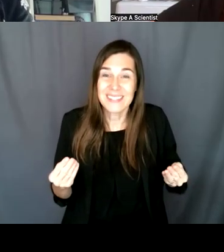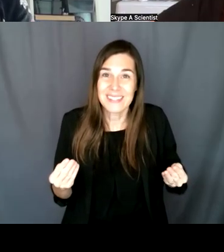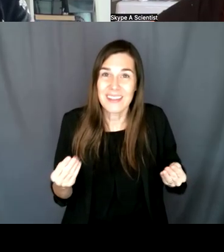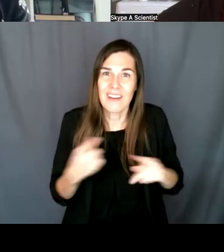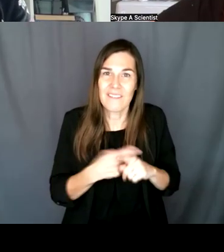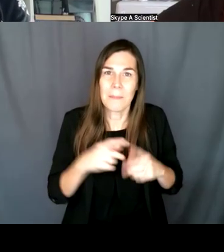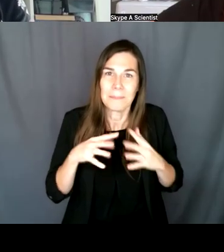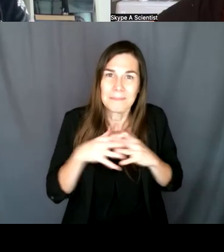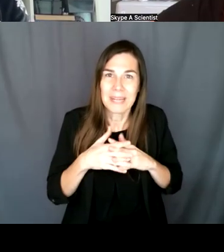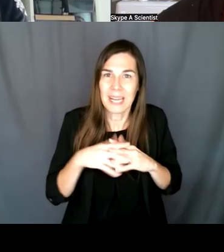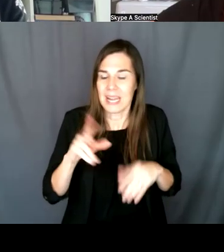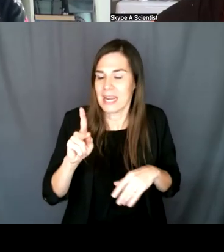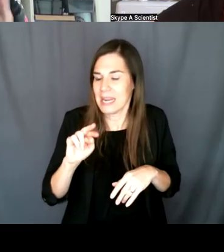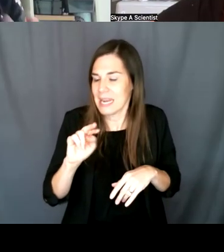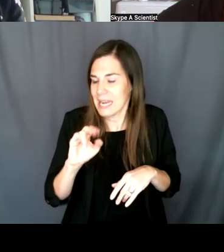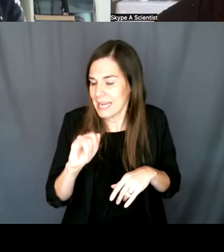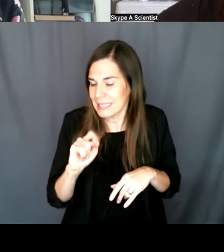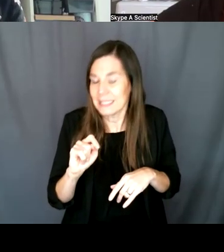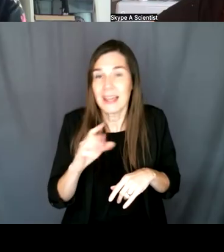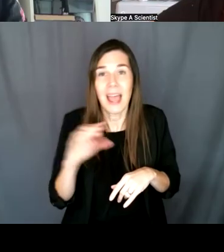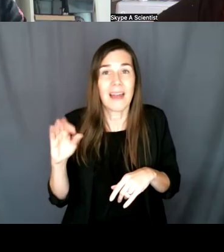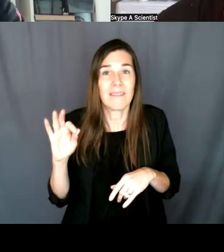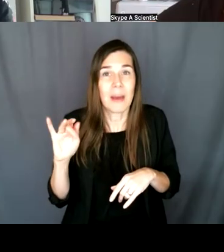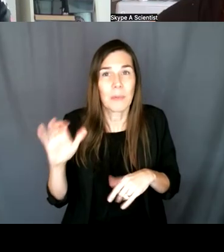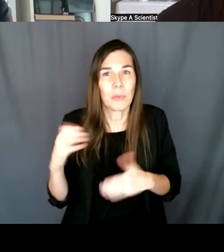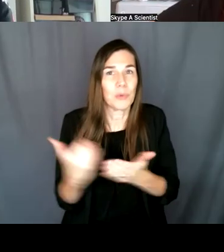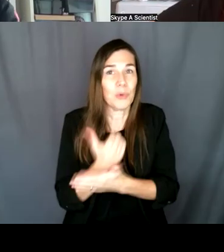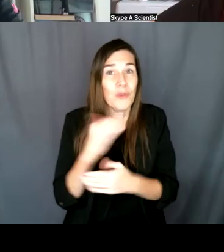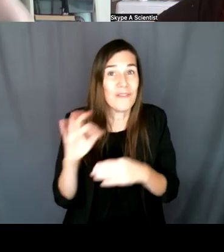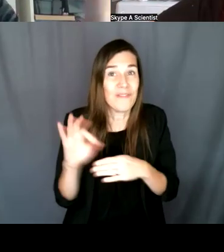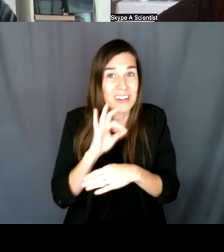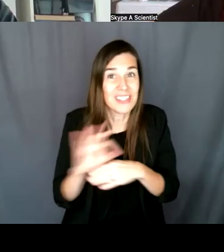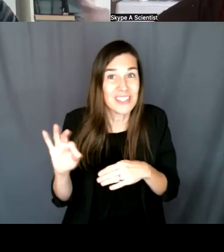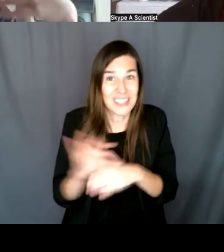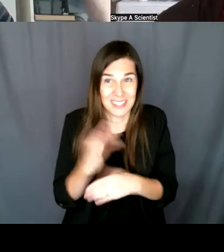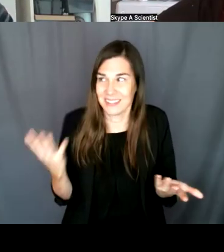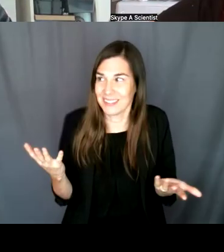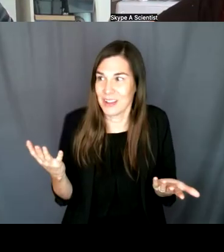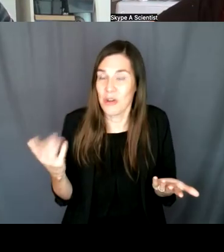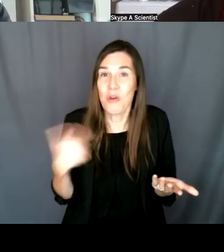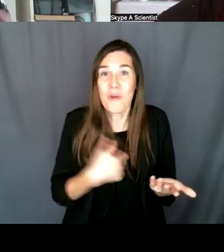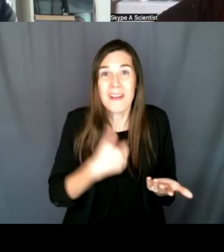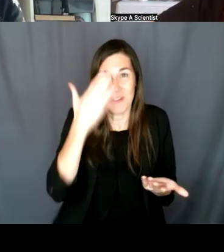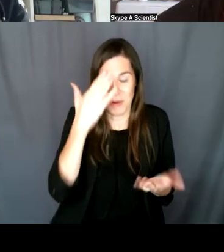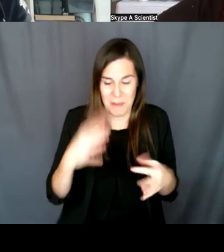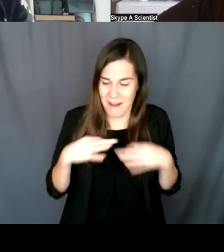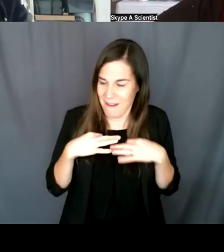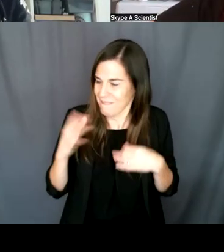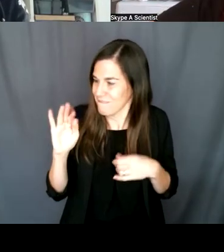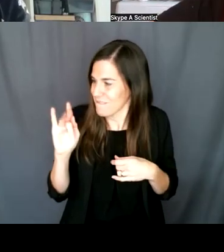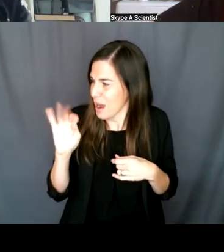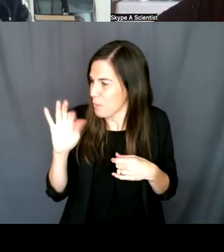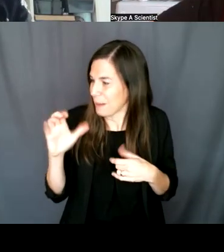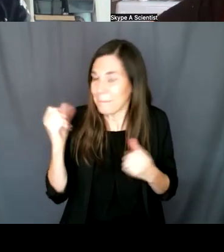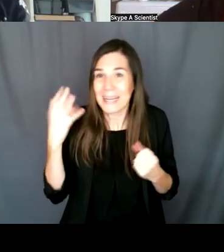knitting and out of fabric with new kinds of functions. So that's something that we've known about for thousands of years, but there's still ways